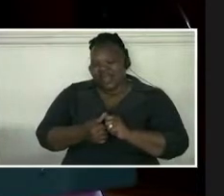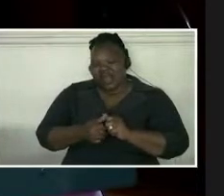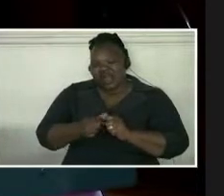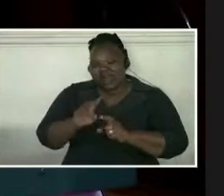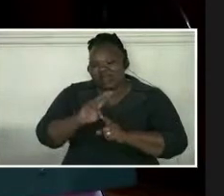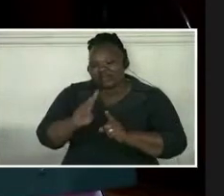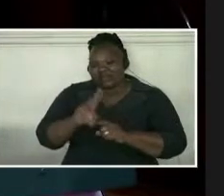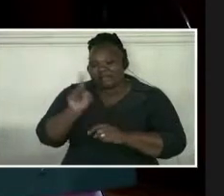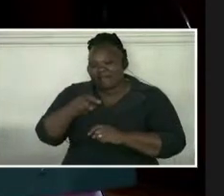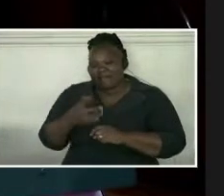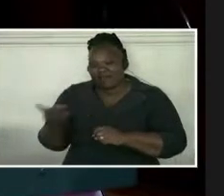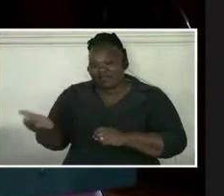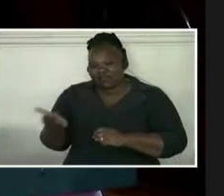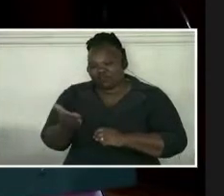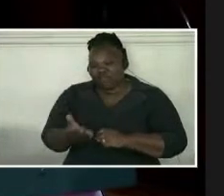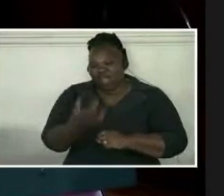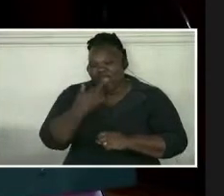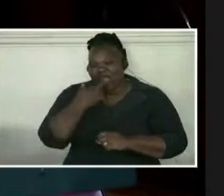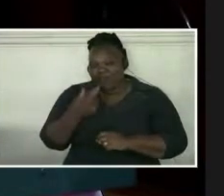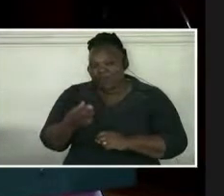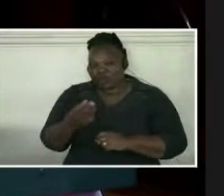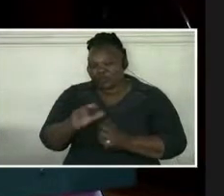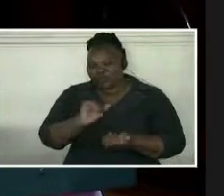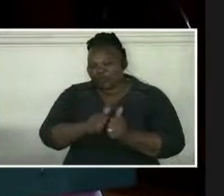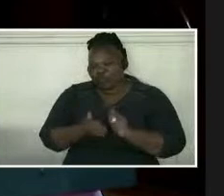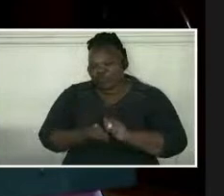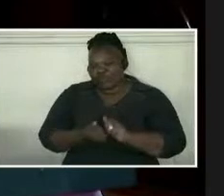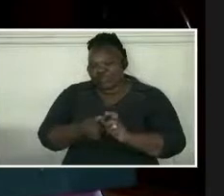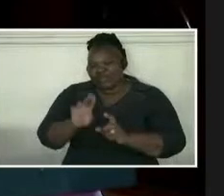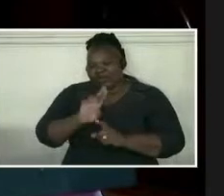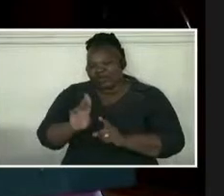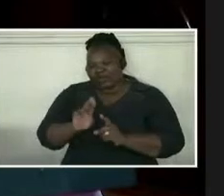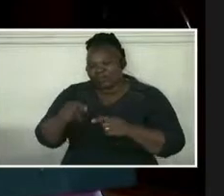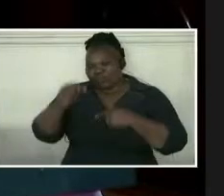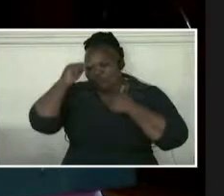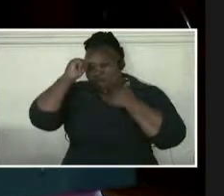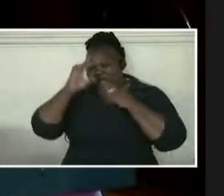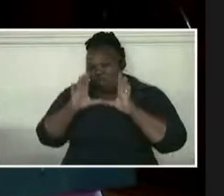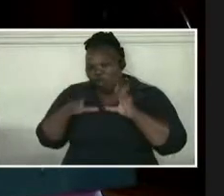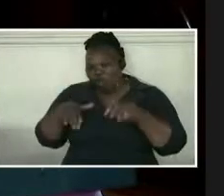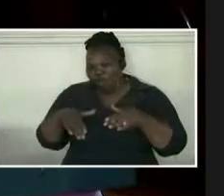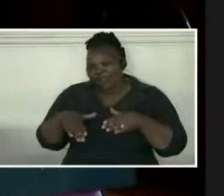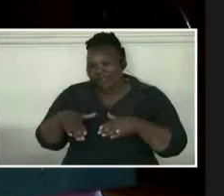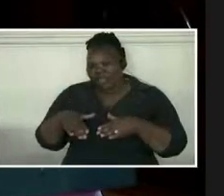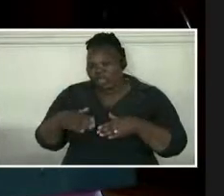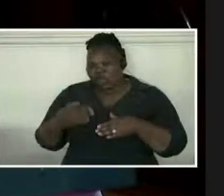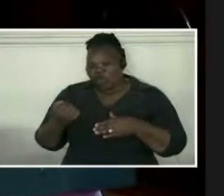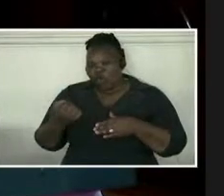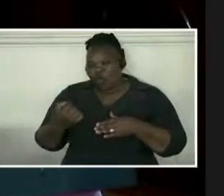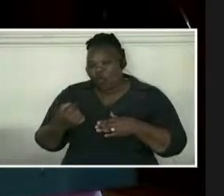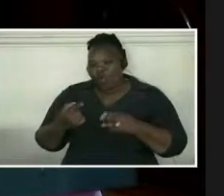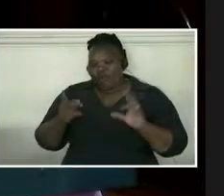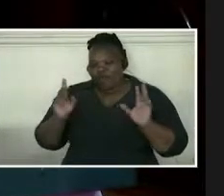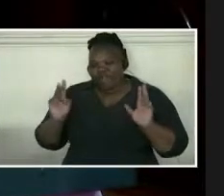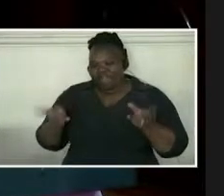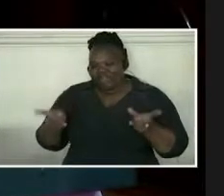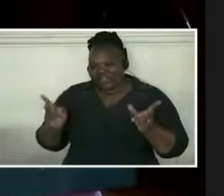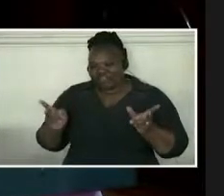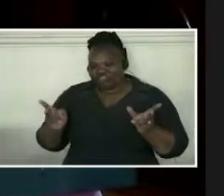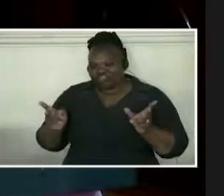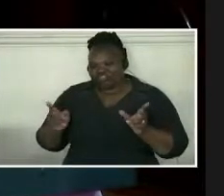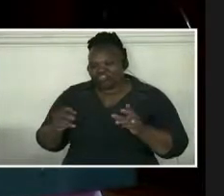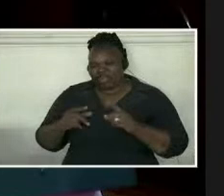comprehensive report to sports and recreation portfolio committee once the organogram has been finalized